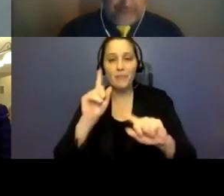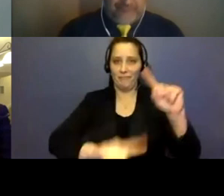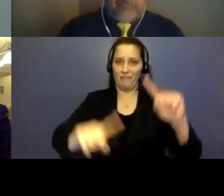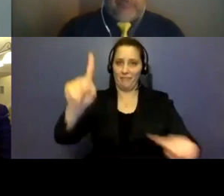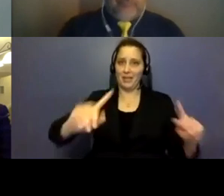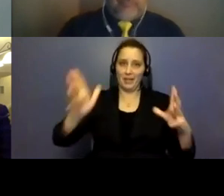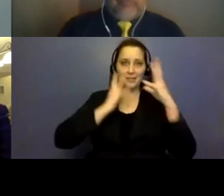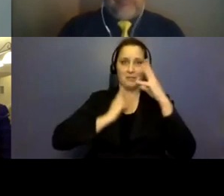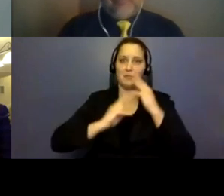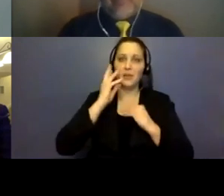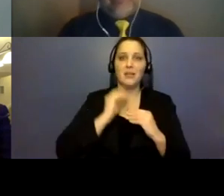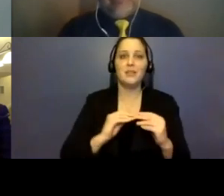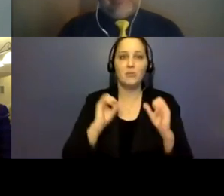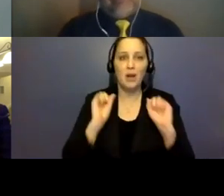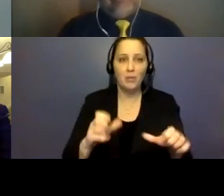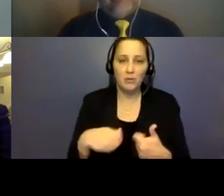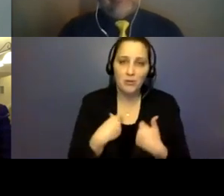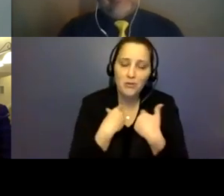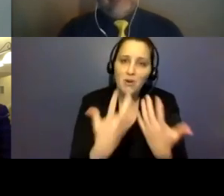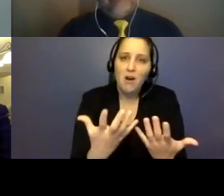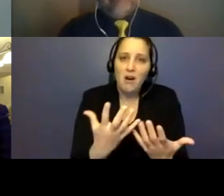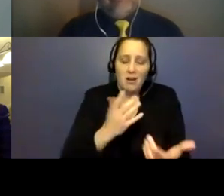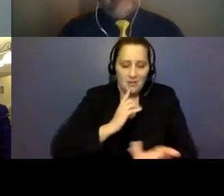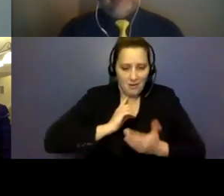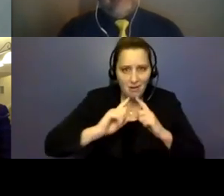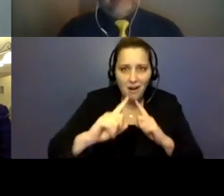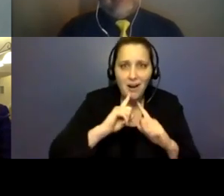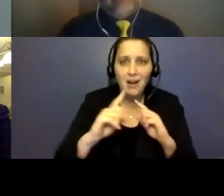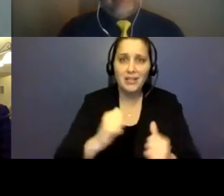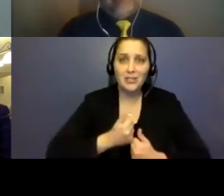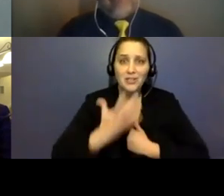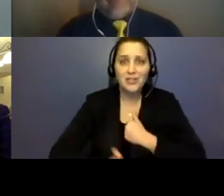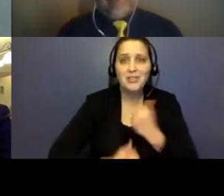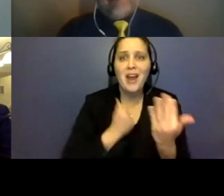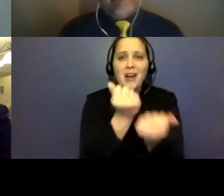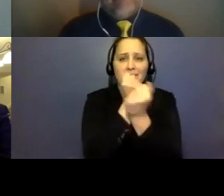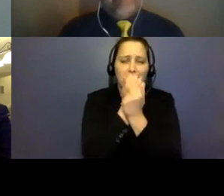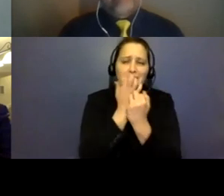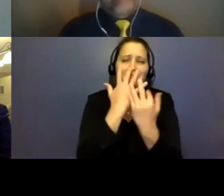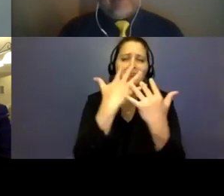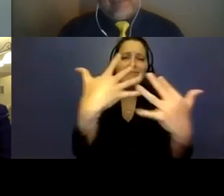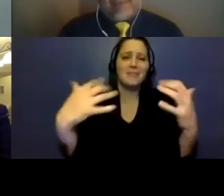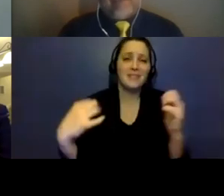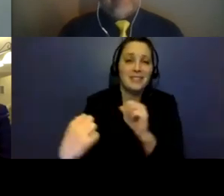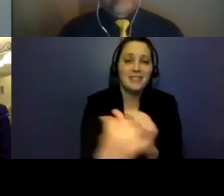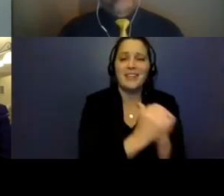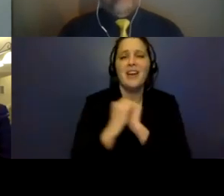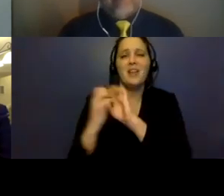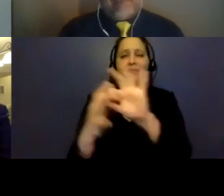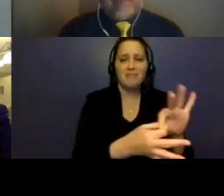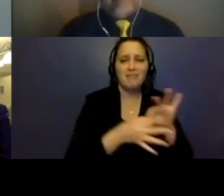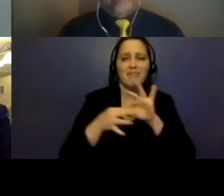of experience were able to talk and share. And then we would just burst out into song and dance. And